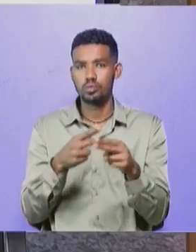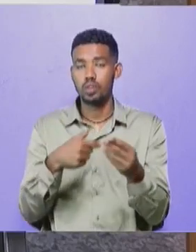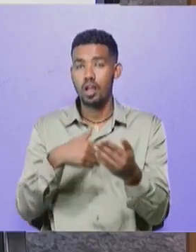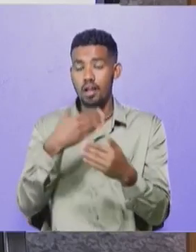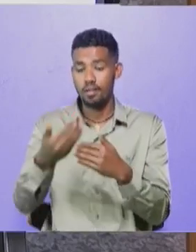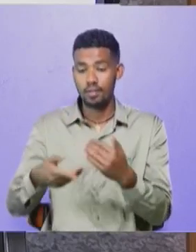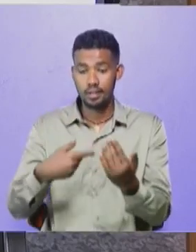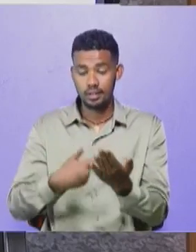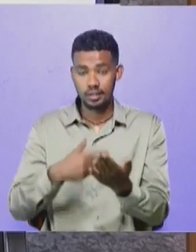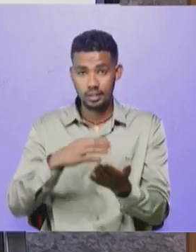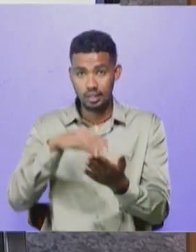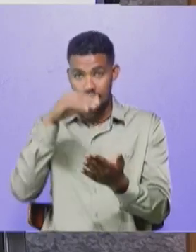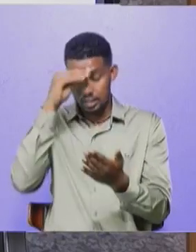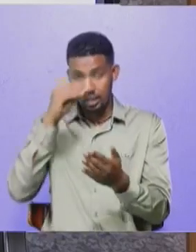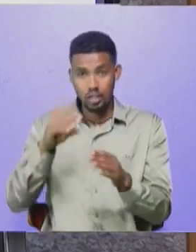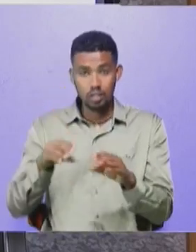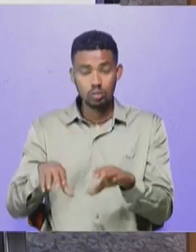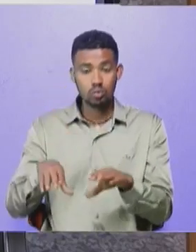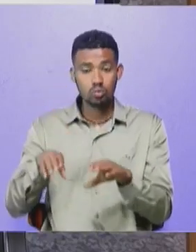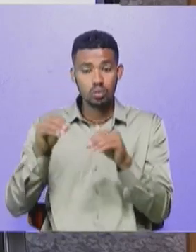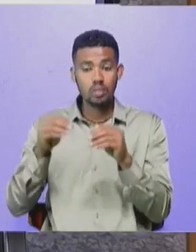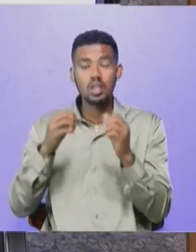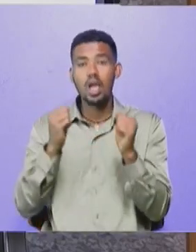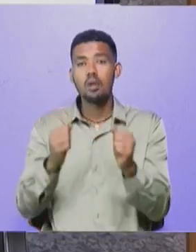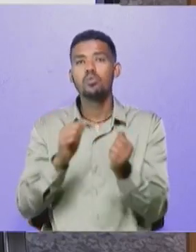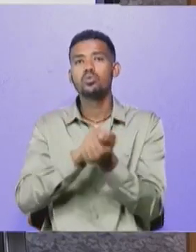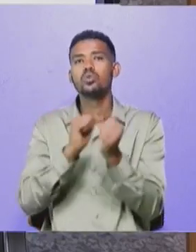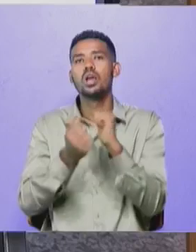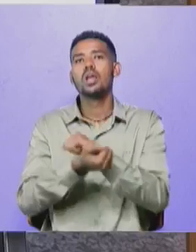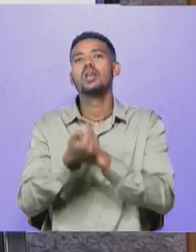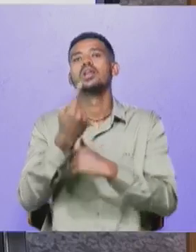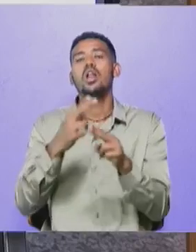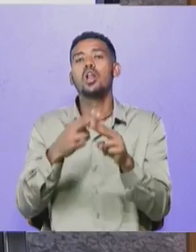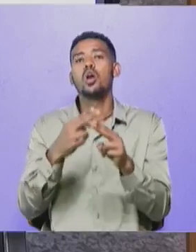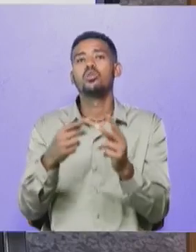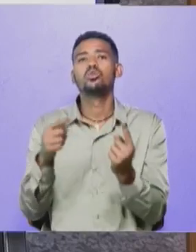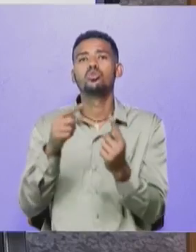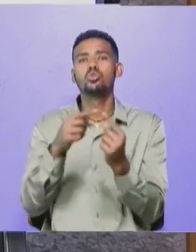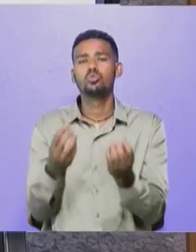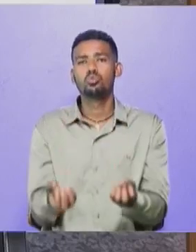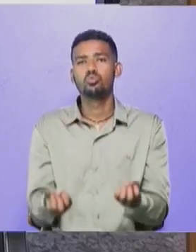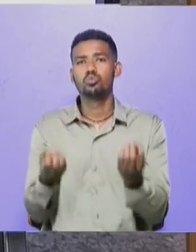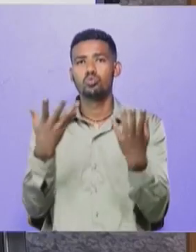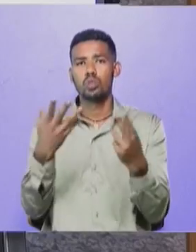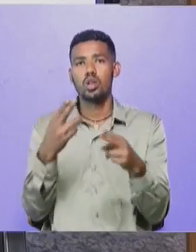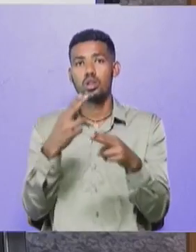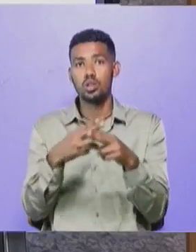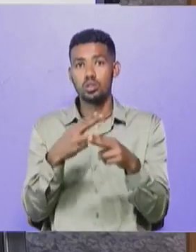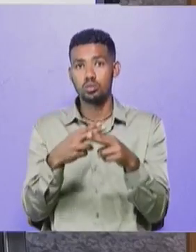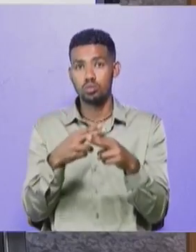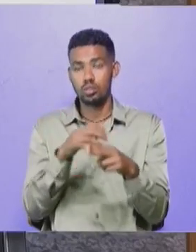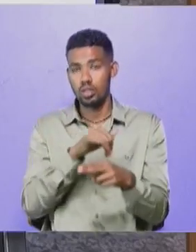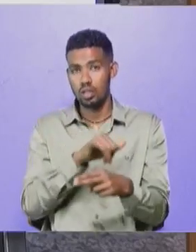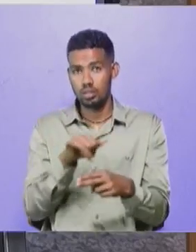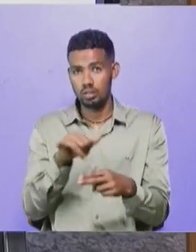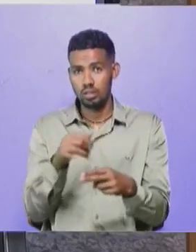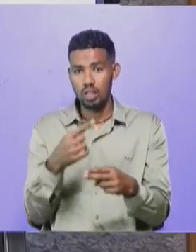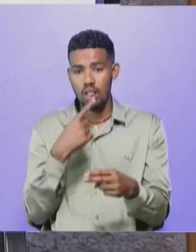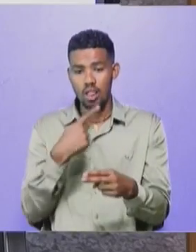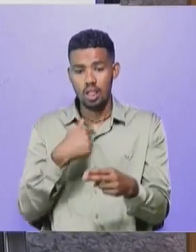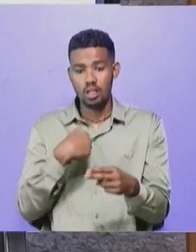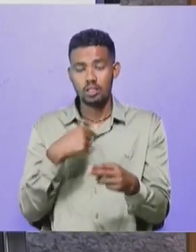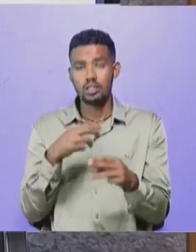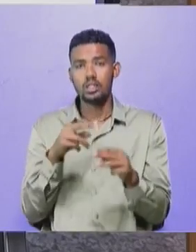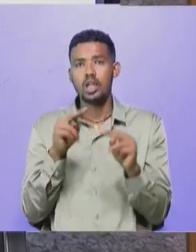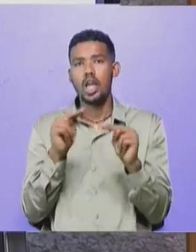lesson, students able to change singular nouns to plural nouns and also tells